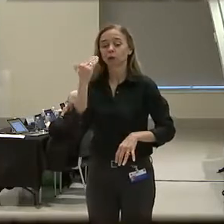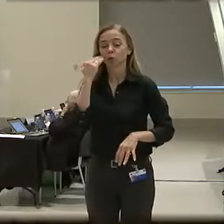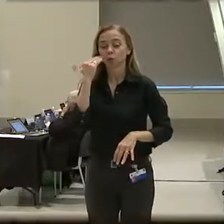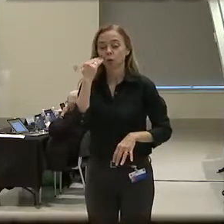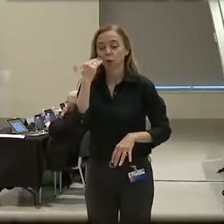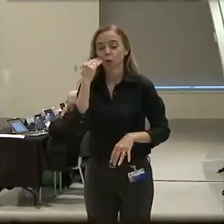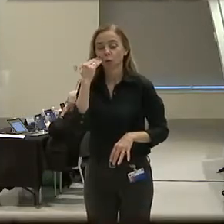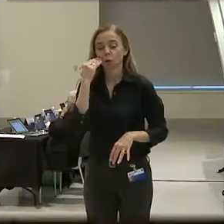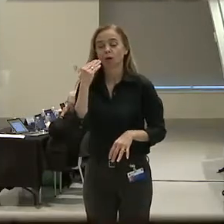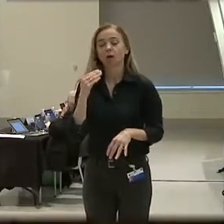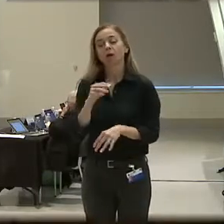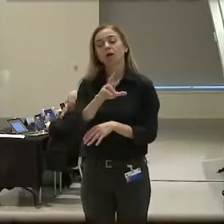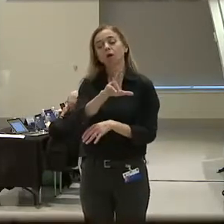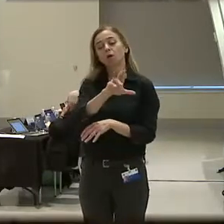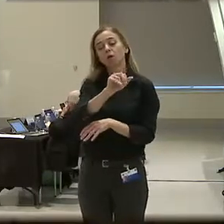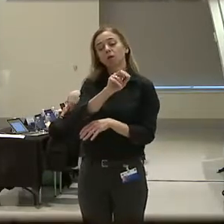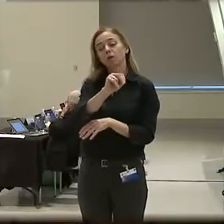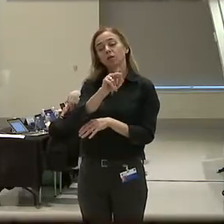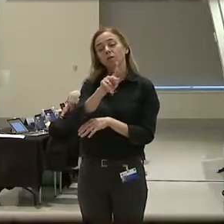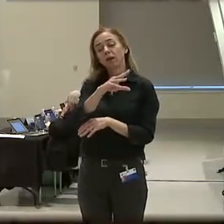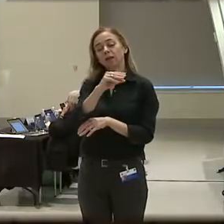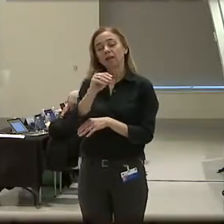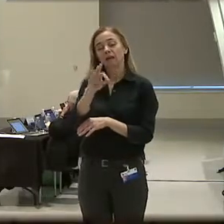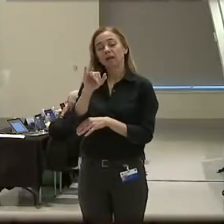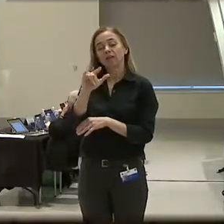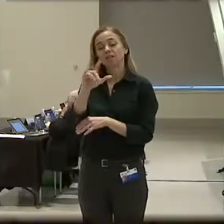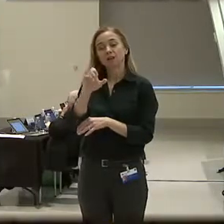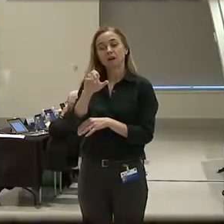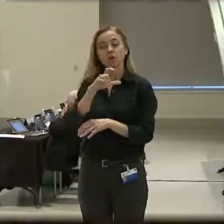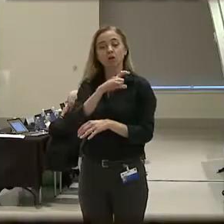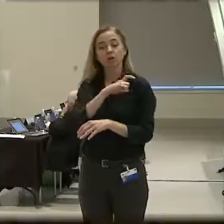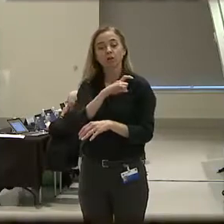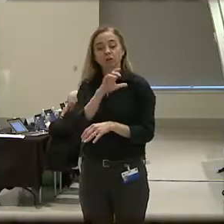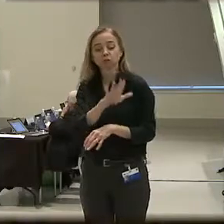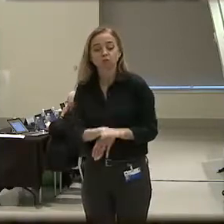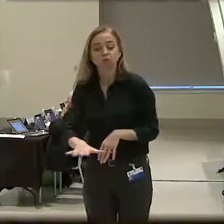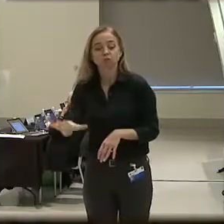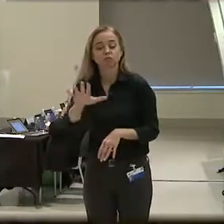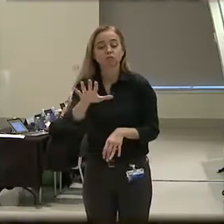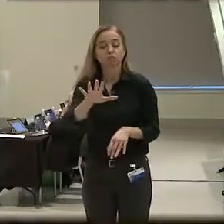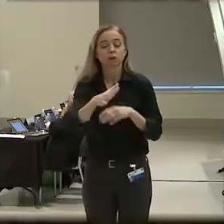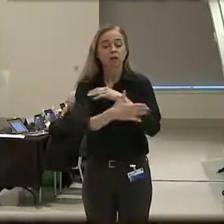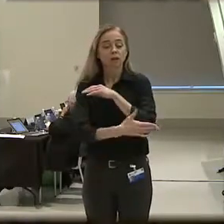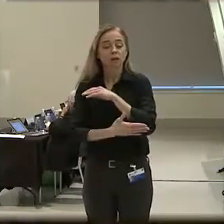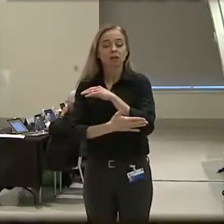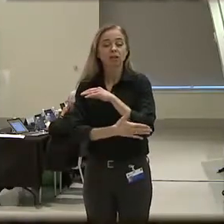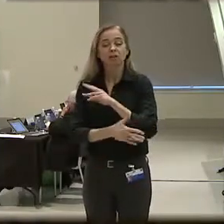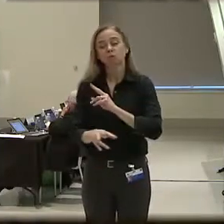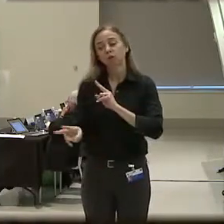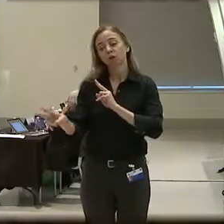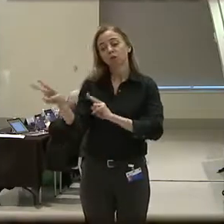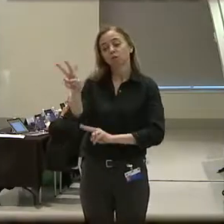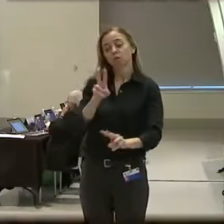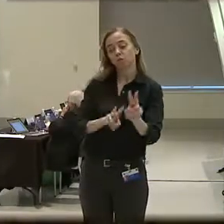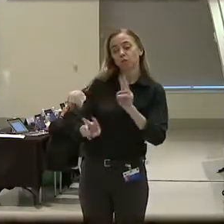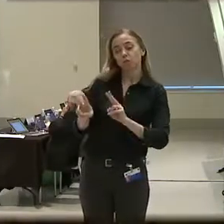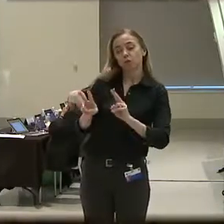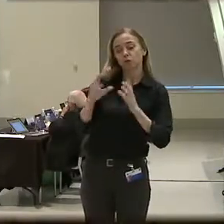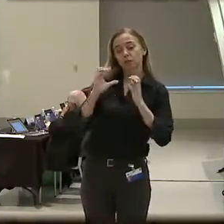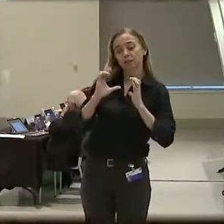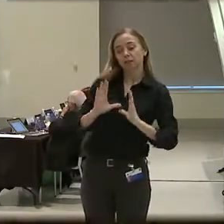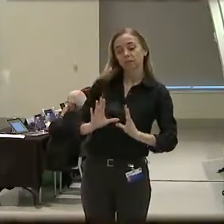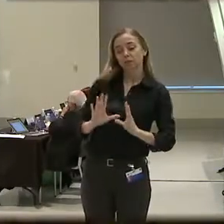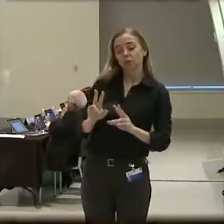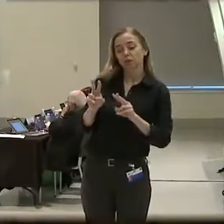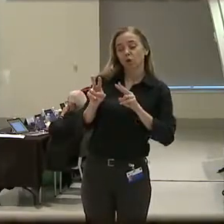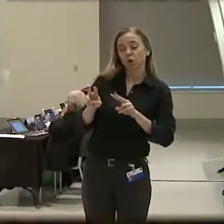that rank and file officers around the country kind of view civilian oversight, or the term